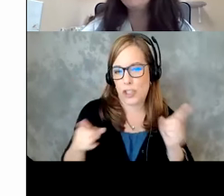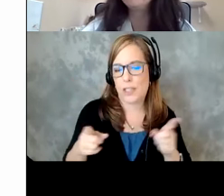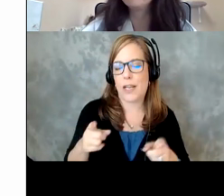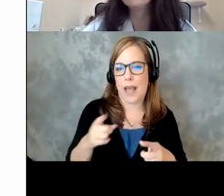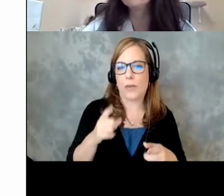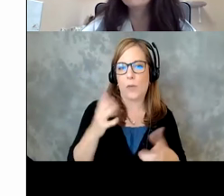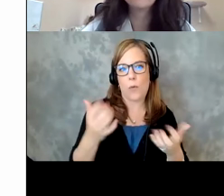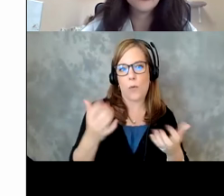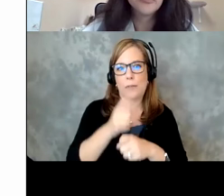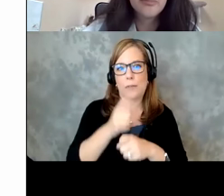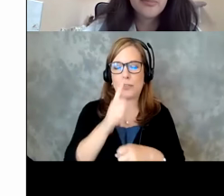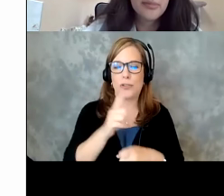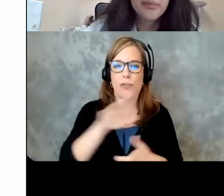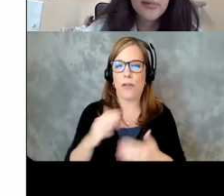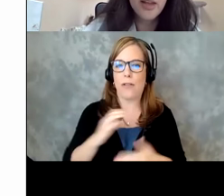efficiently as possible.